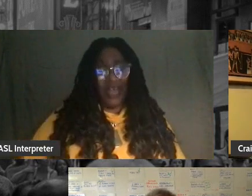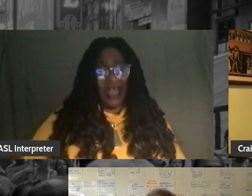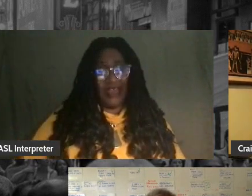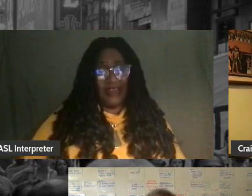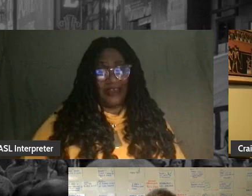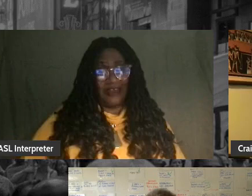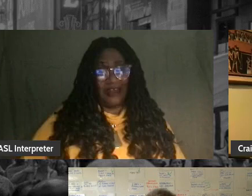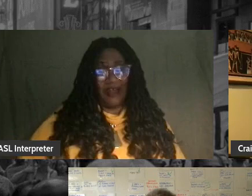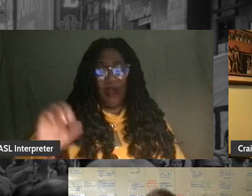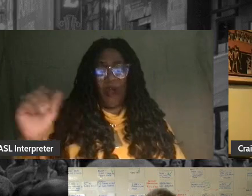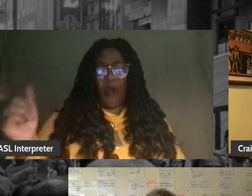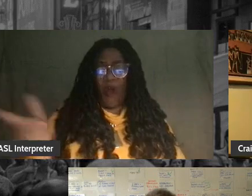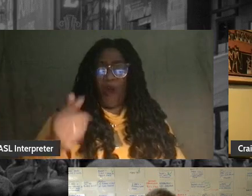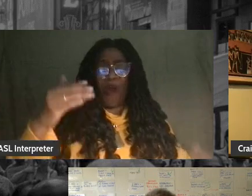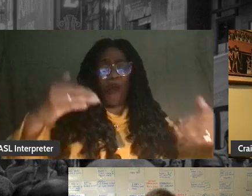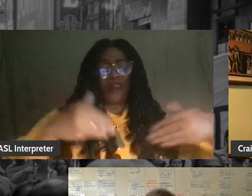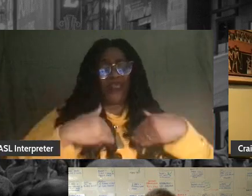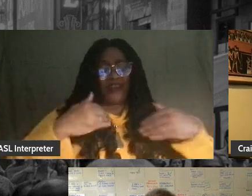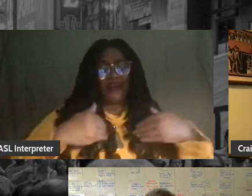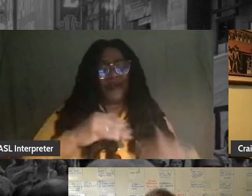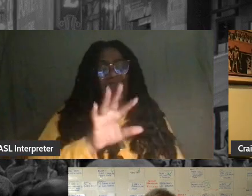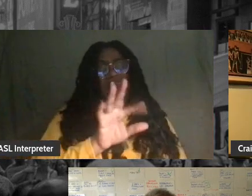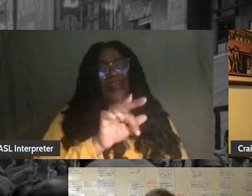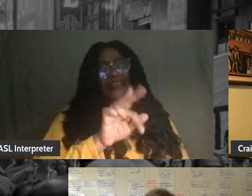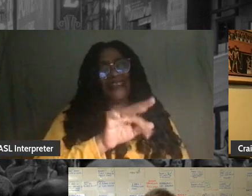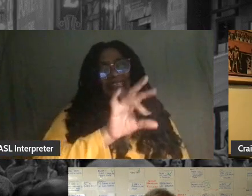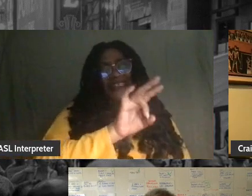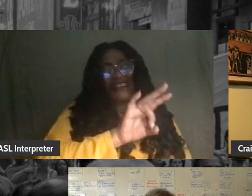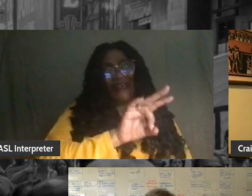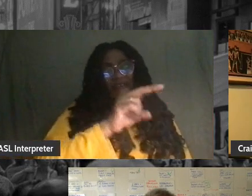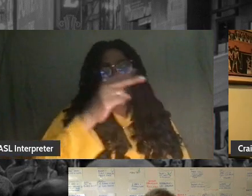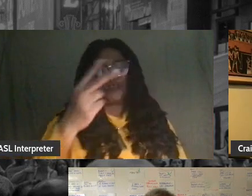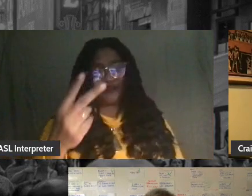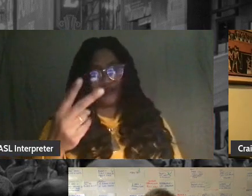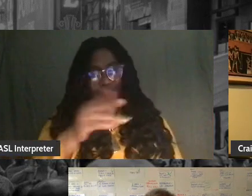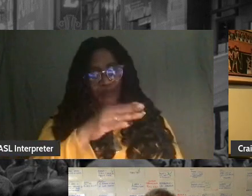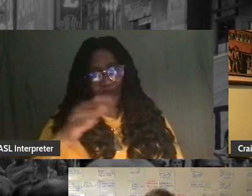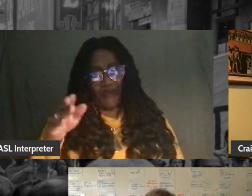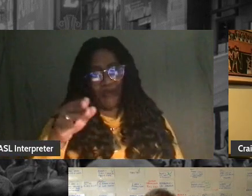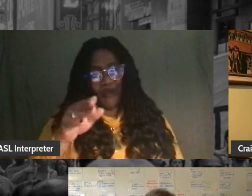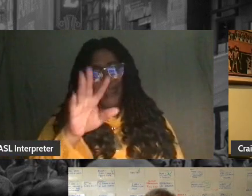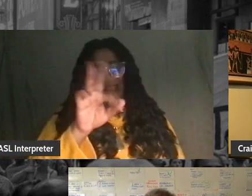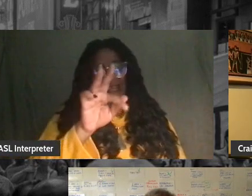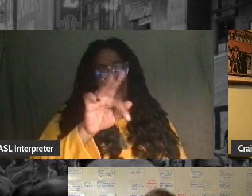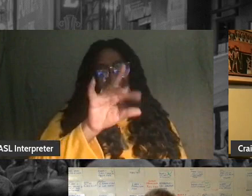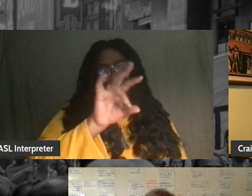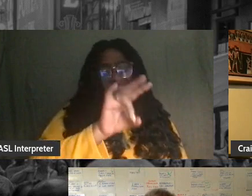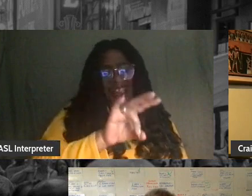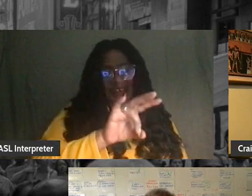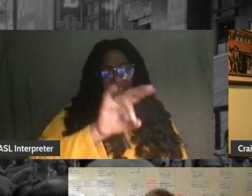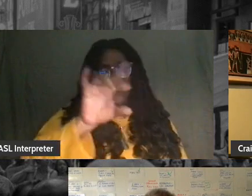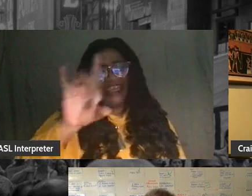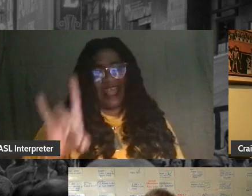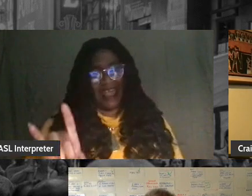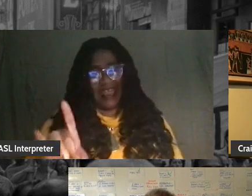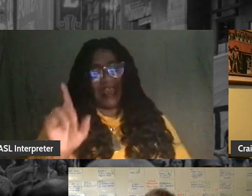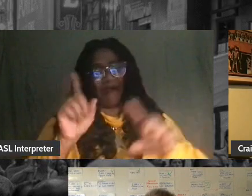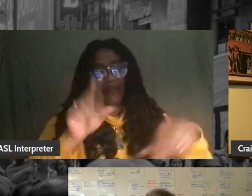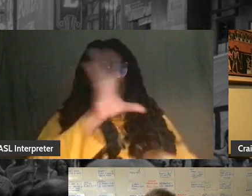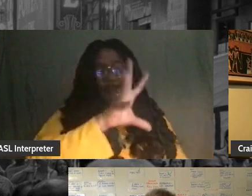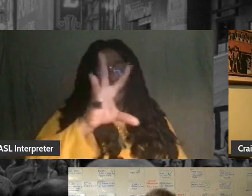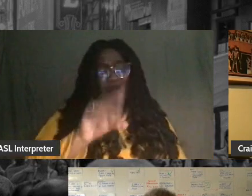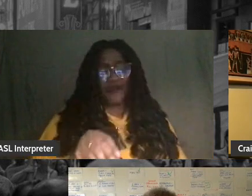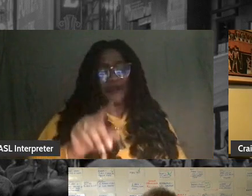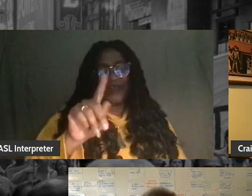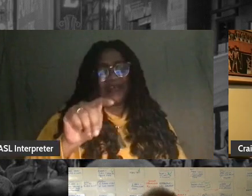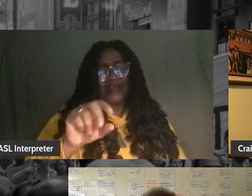in very early years, 1972, 1978. I was in Kenya, in Tanzania.